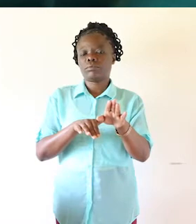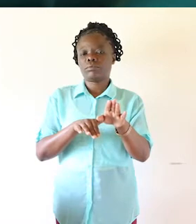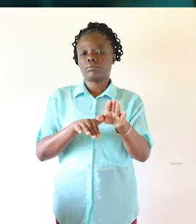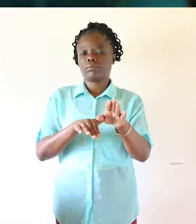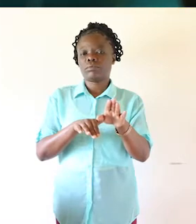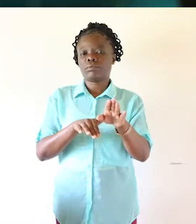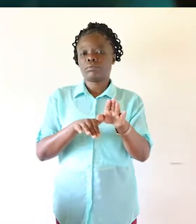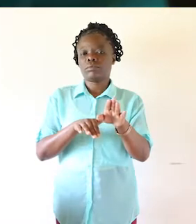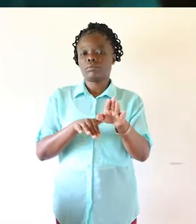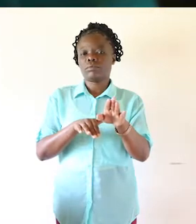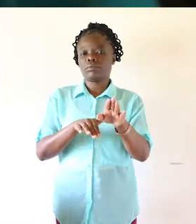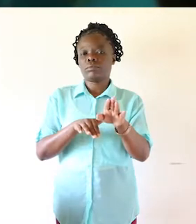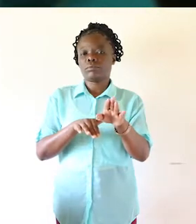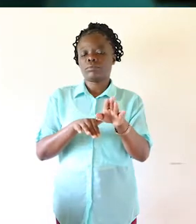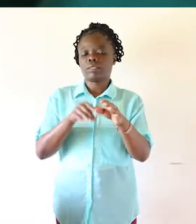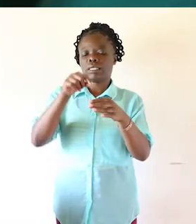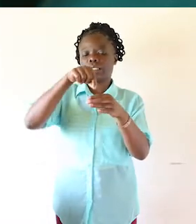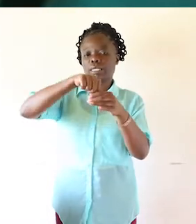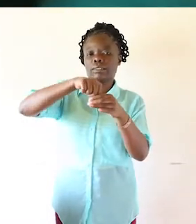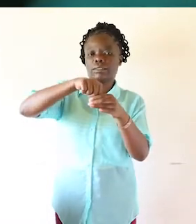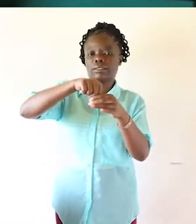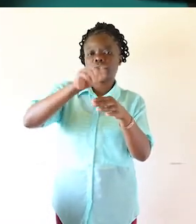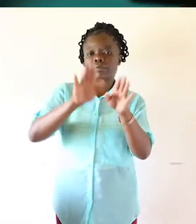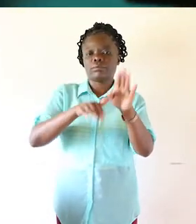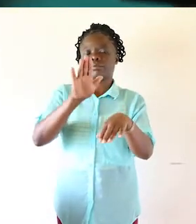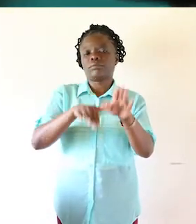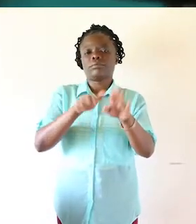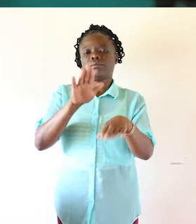Is inserting the bobbin to the under part of the machine.